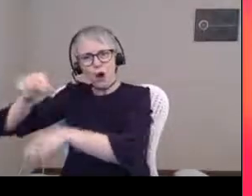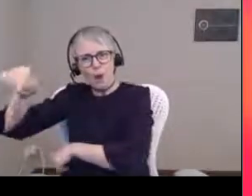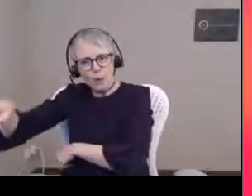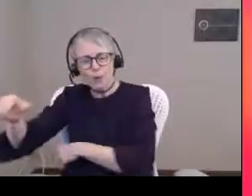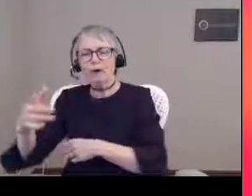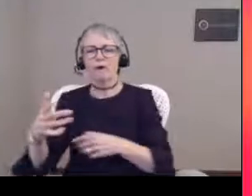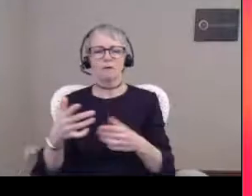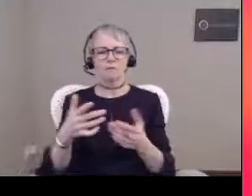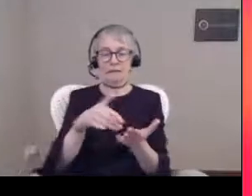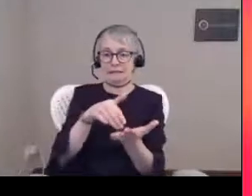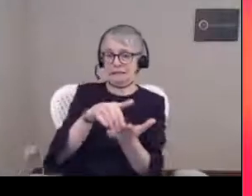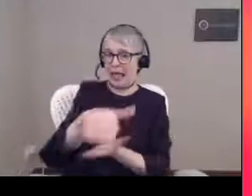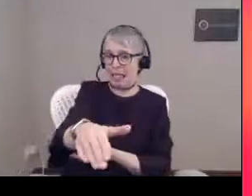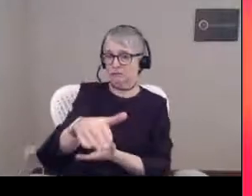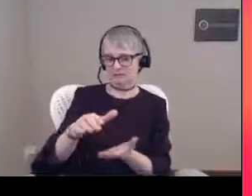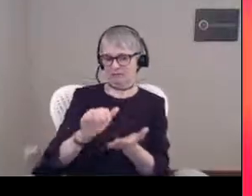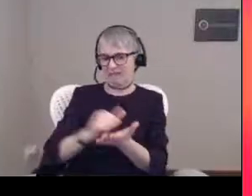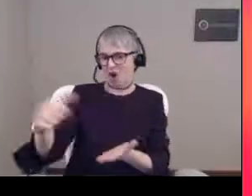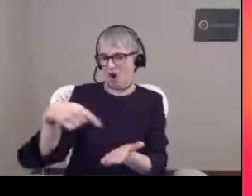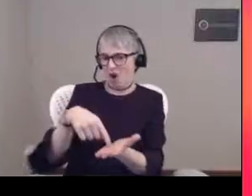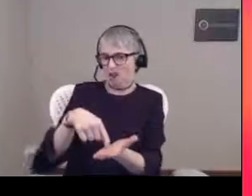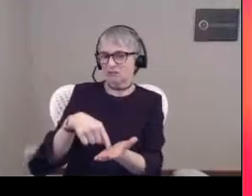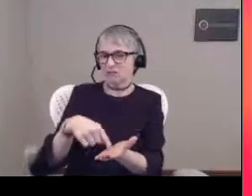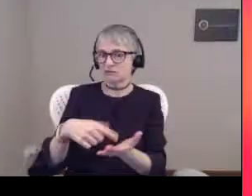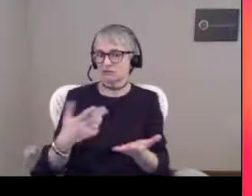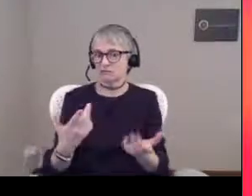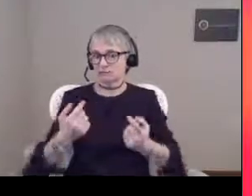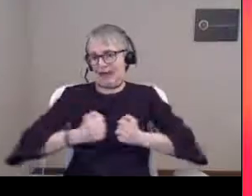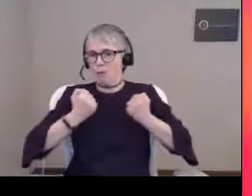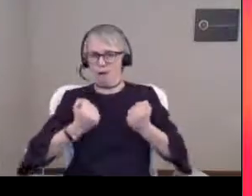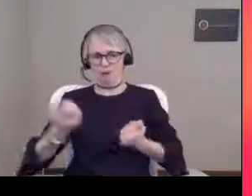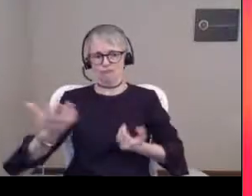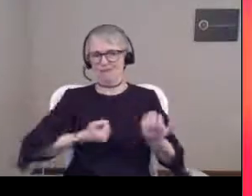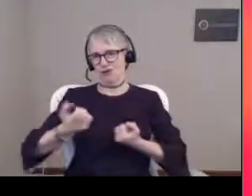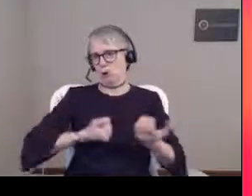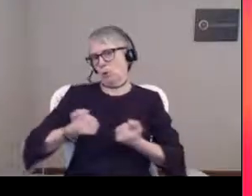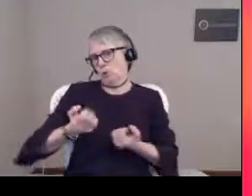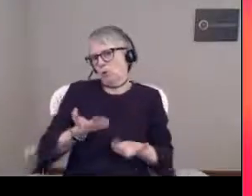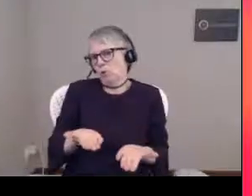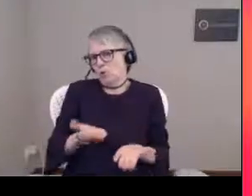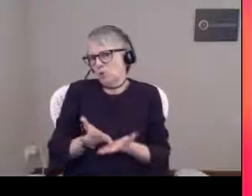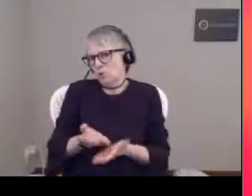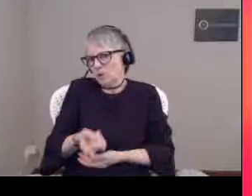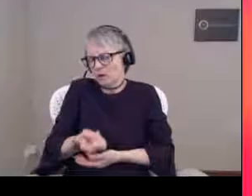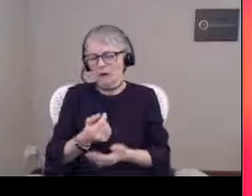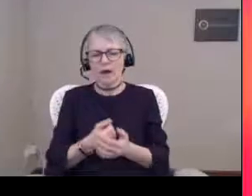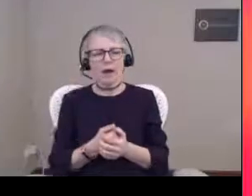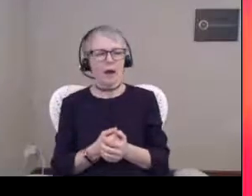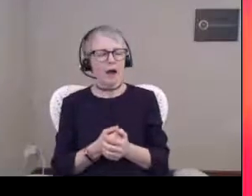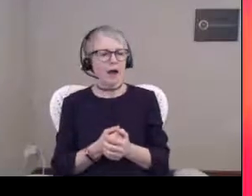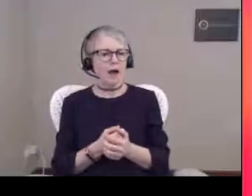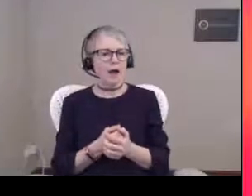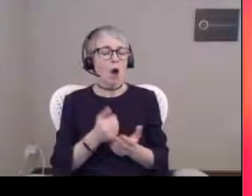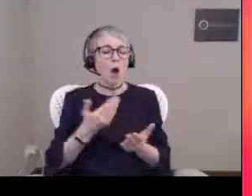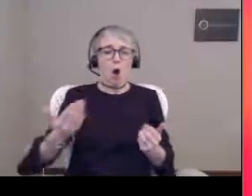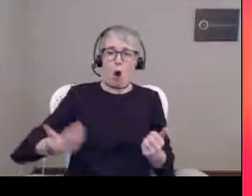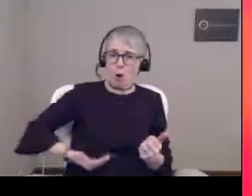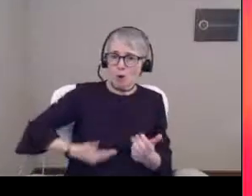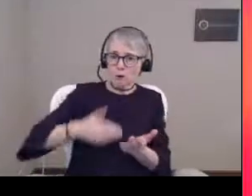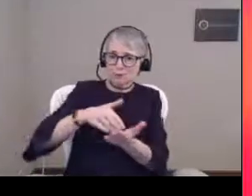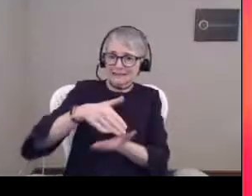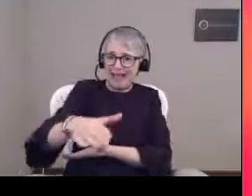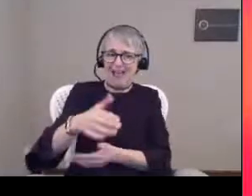is the advertising world, so how ITV makes its revenue basically. And we have what we call commercial sales